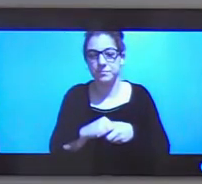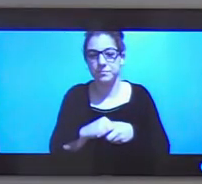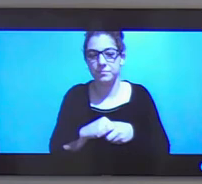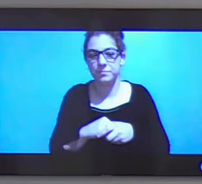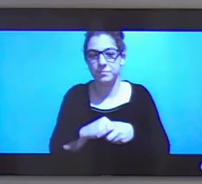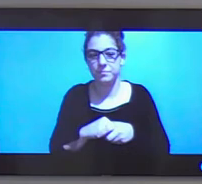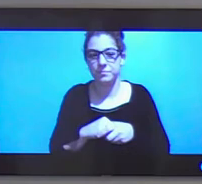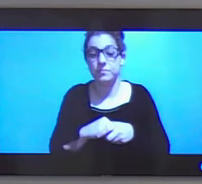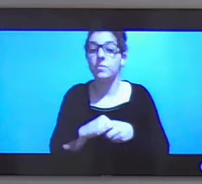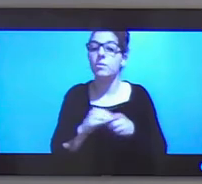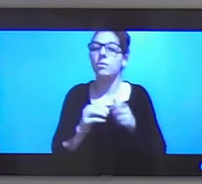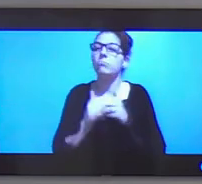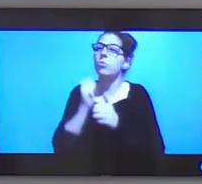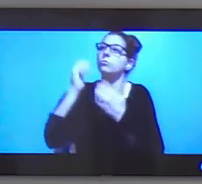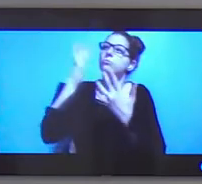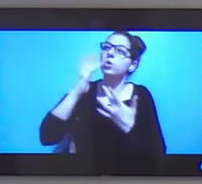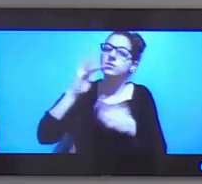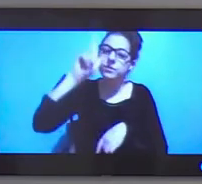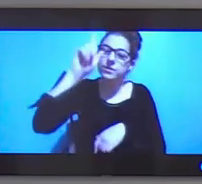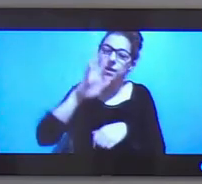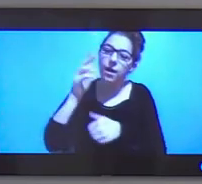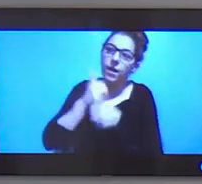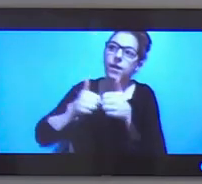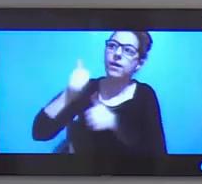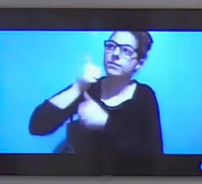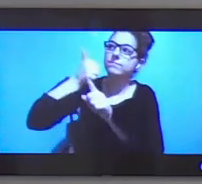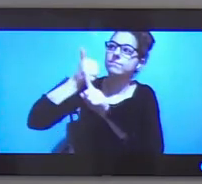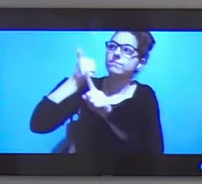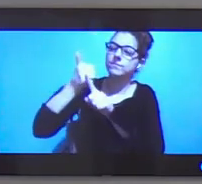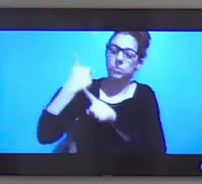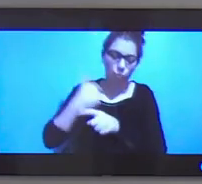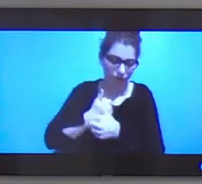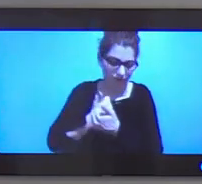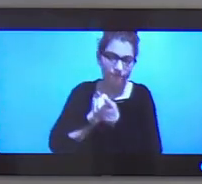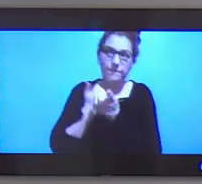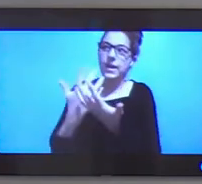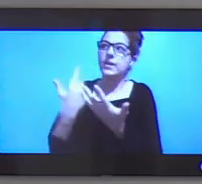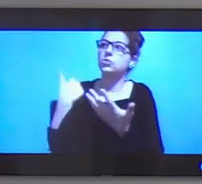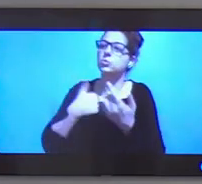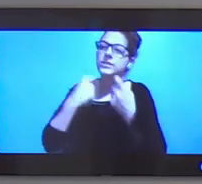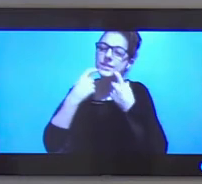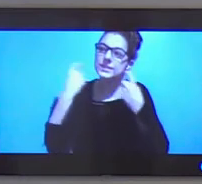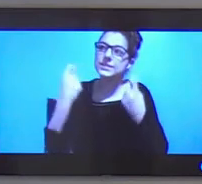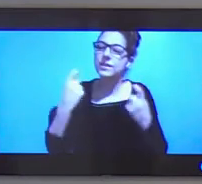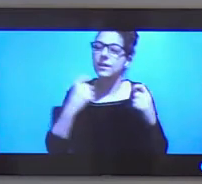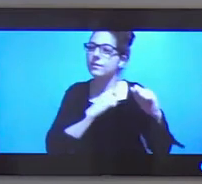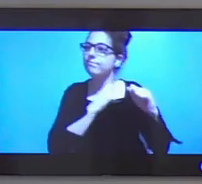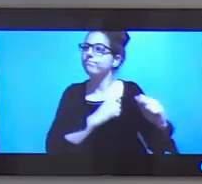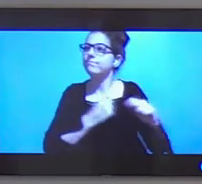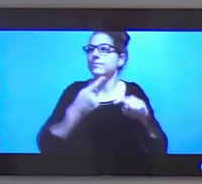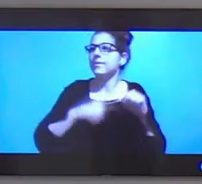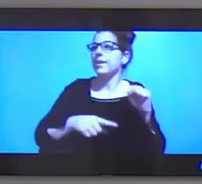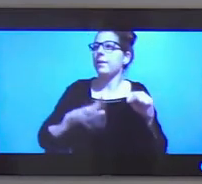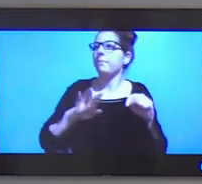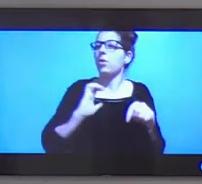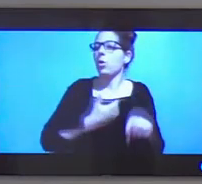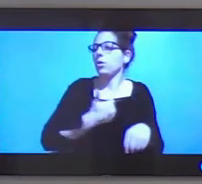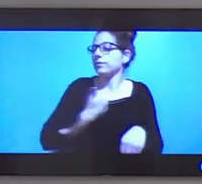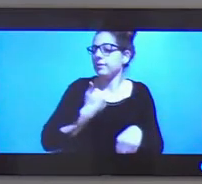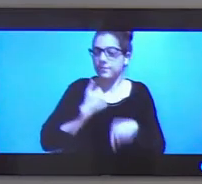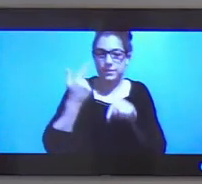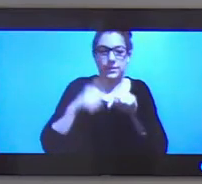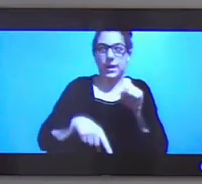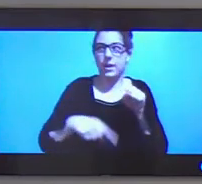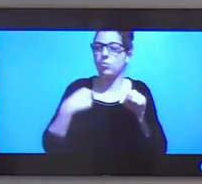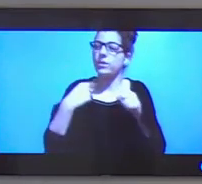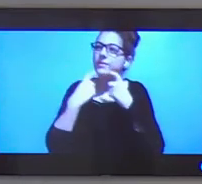Most merciful God, we confess that we are captive to sin and cannot free ourselves. We have sinned against